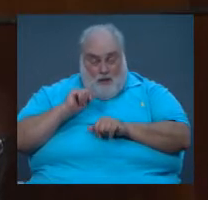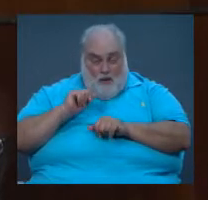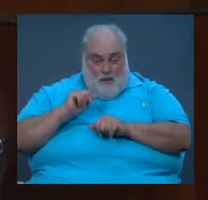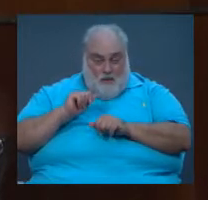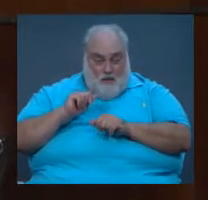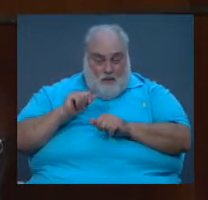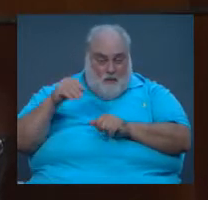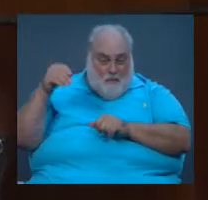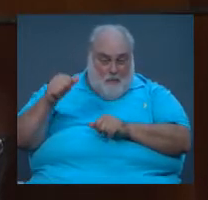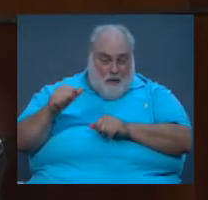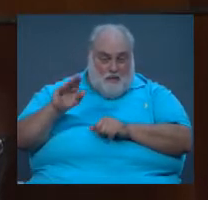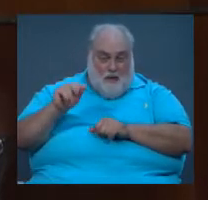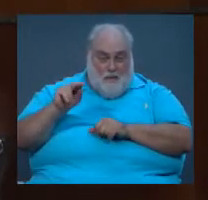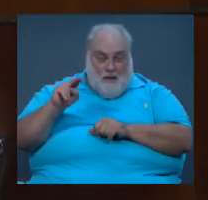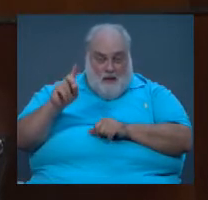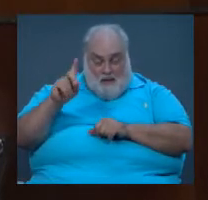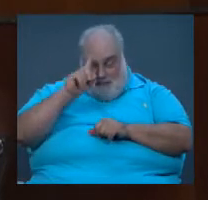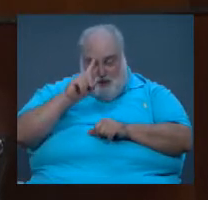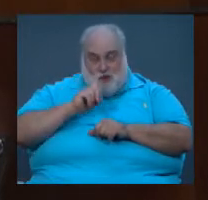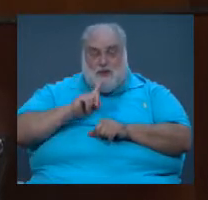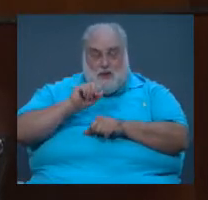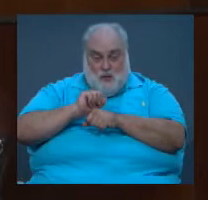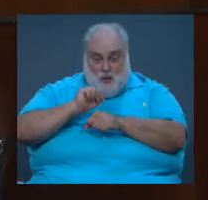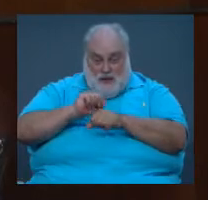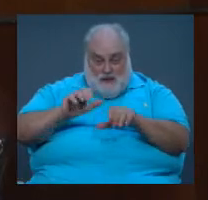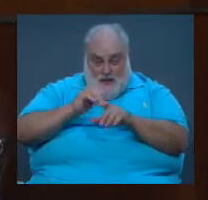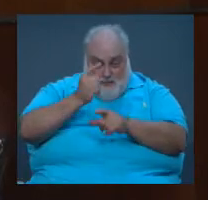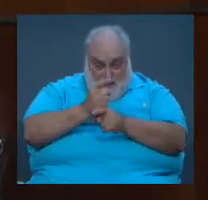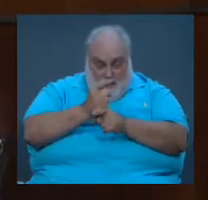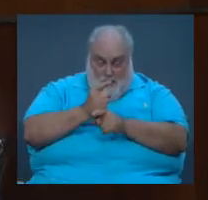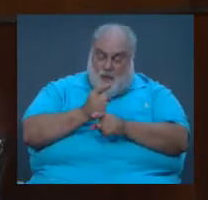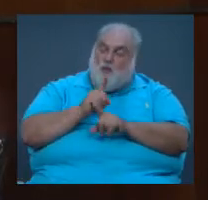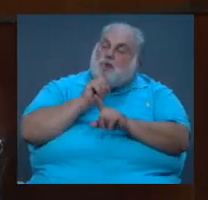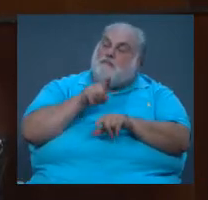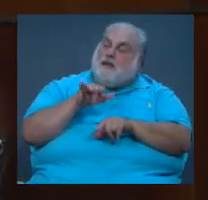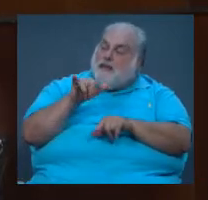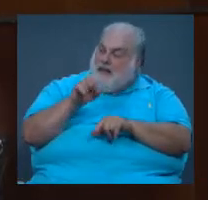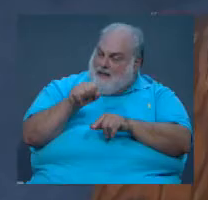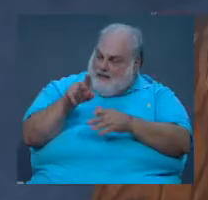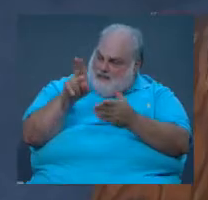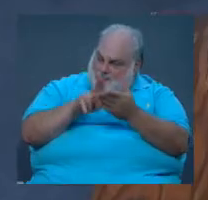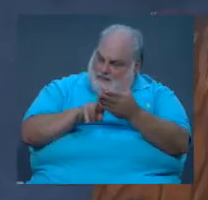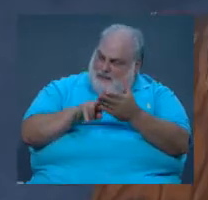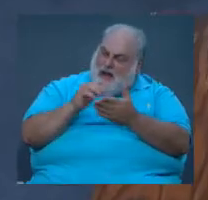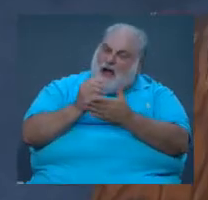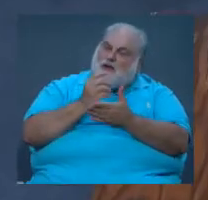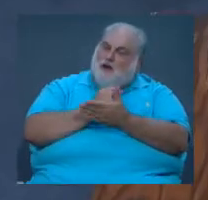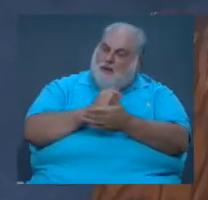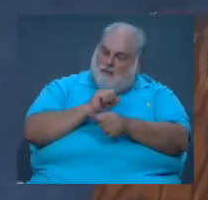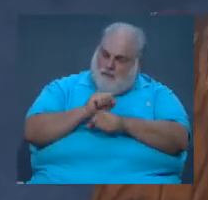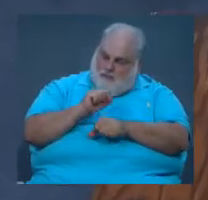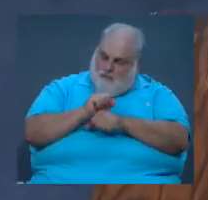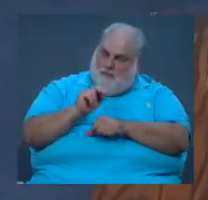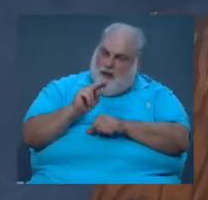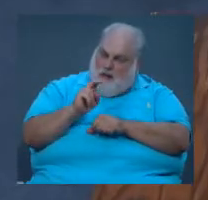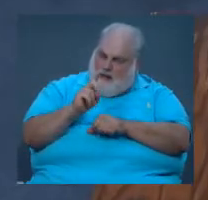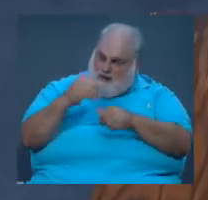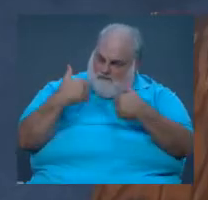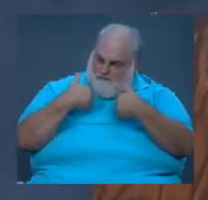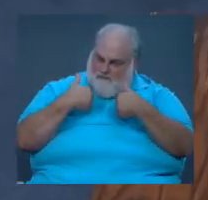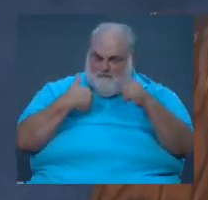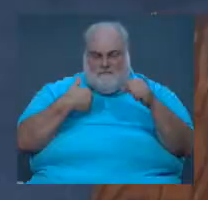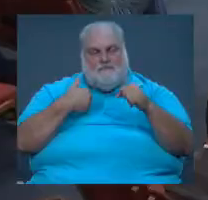make sure that this work's performed adequately? Yes, they signed the normal contracts and there's performance bonds in there with Okay, that contract. all right,